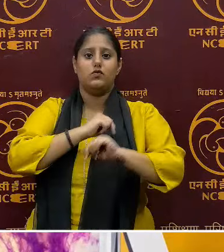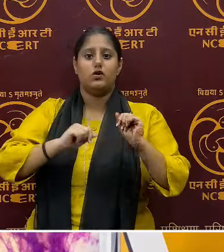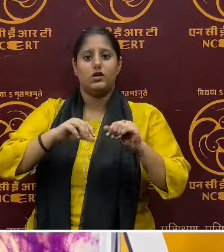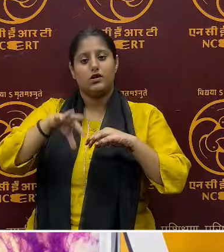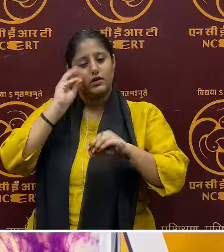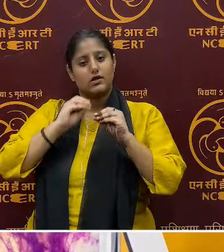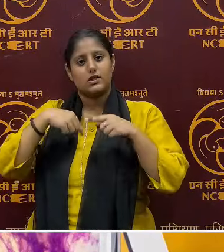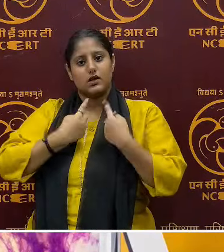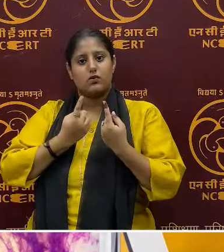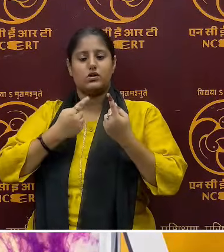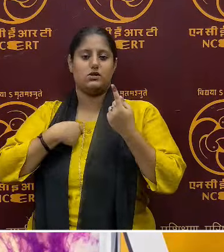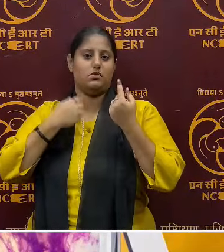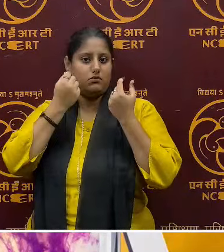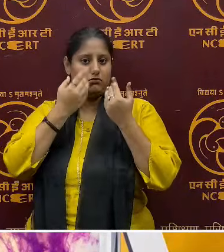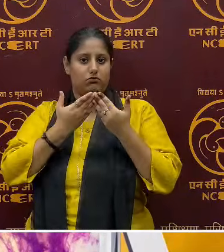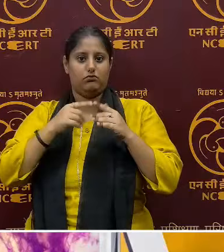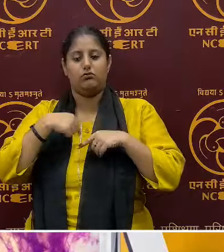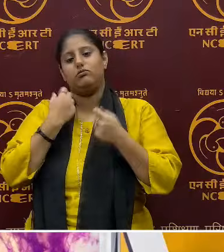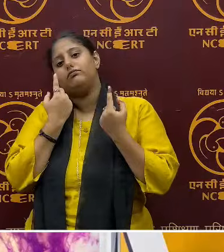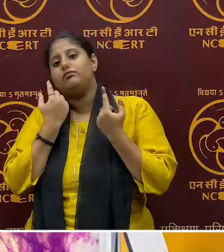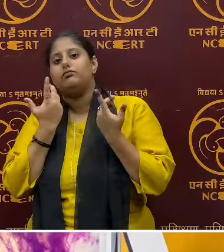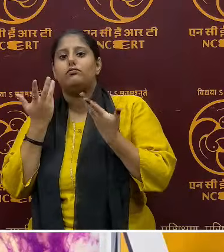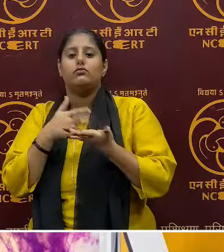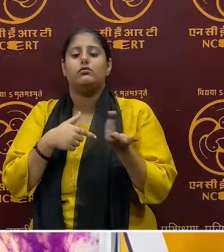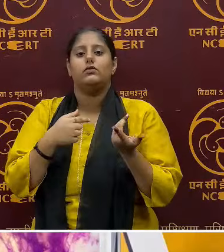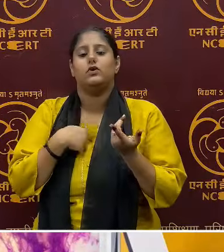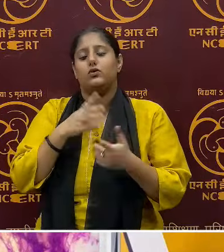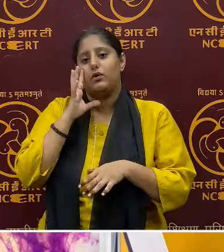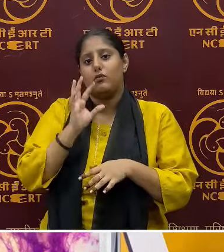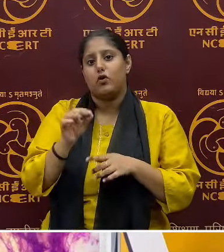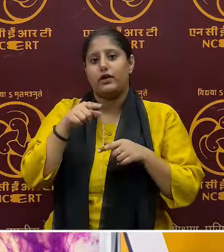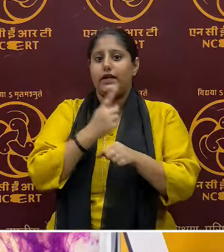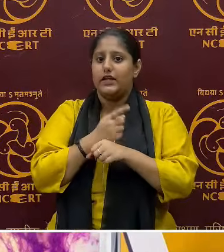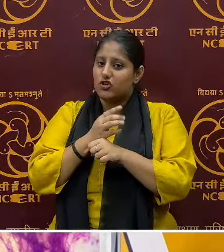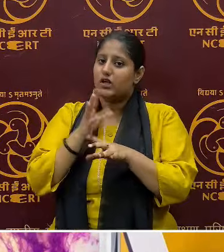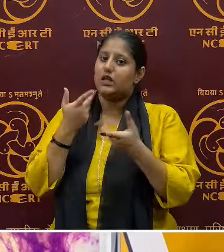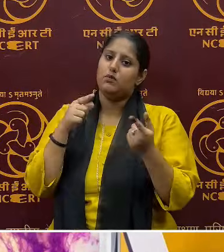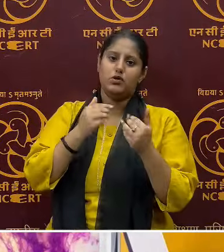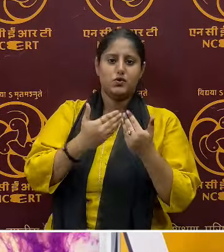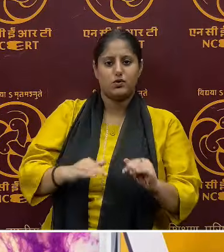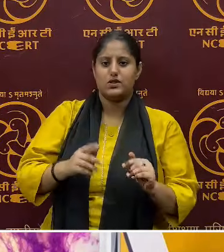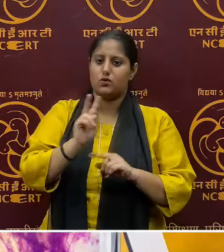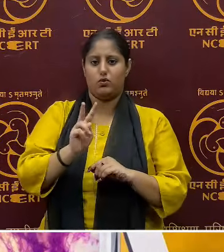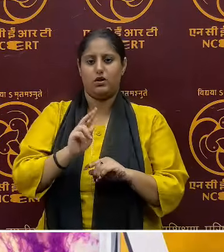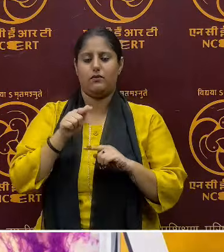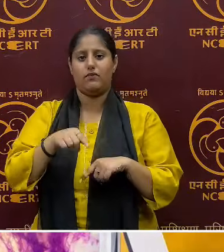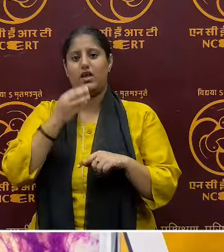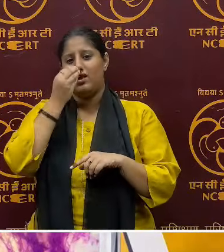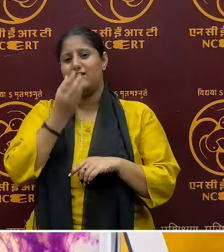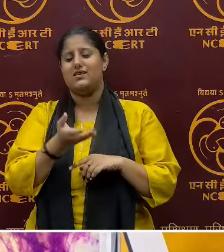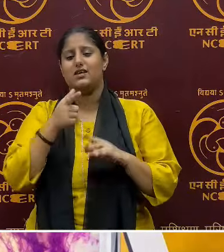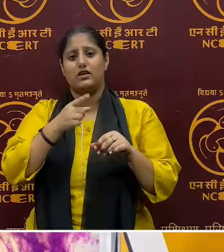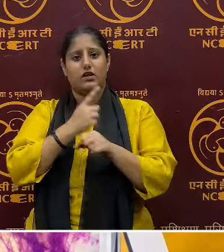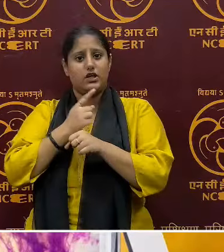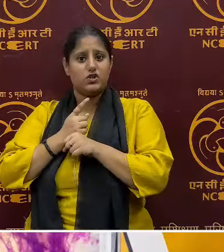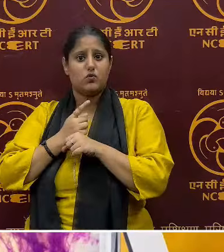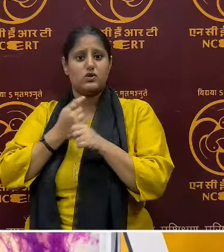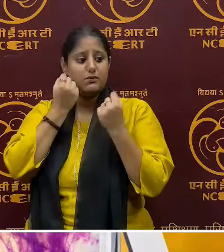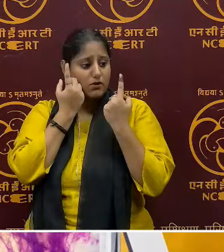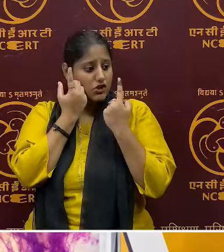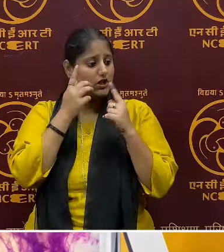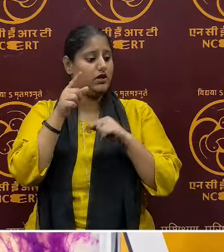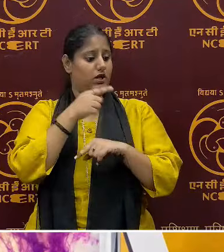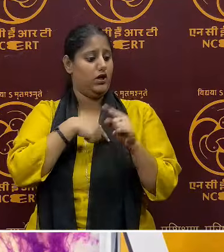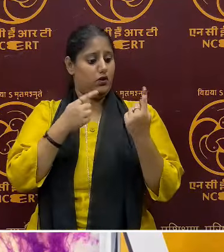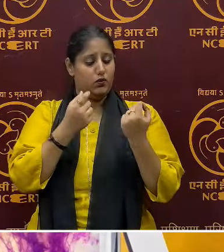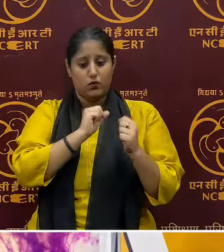own pace, which is very important for a teacher as well, because it get easier for teacher to understand, to